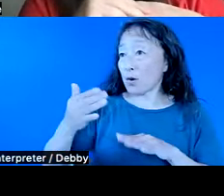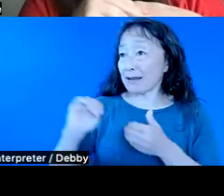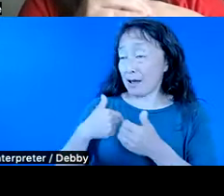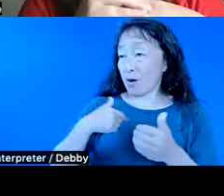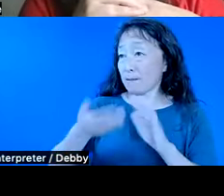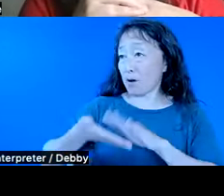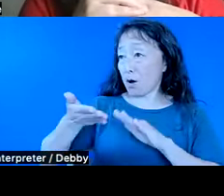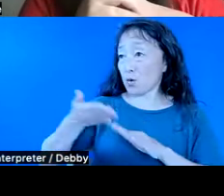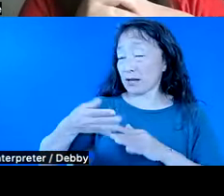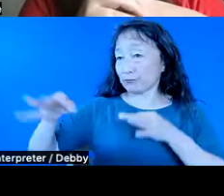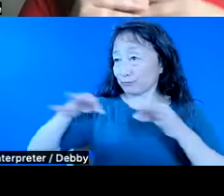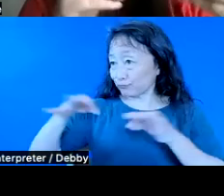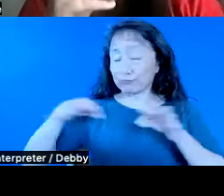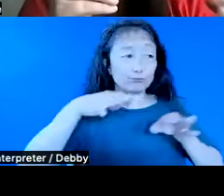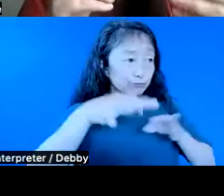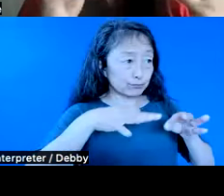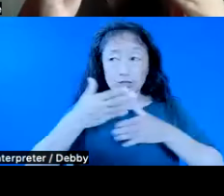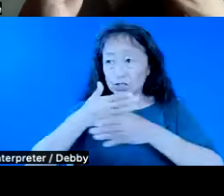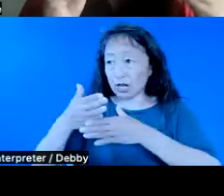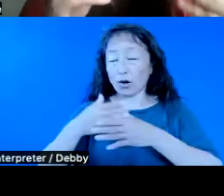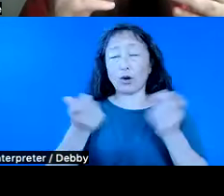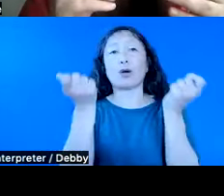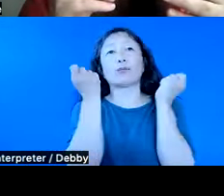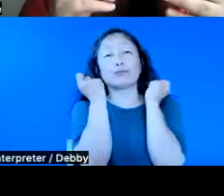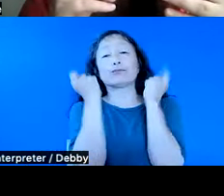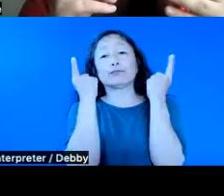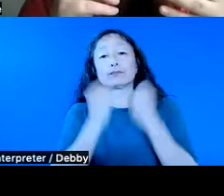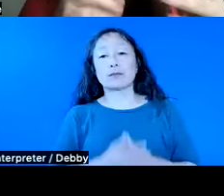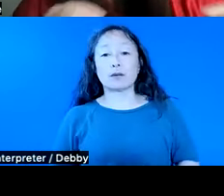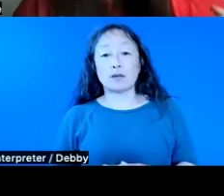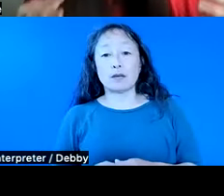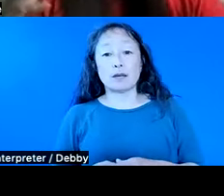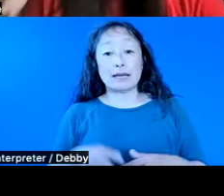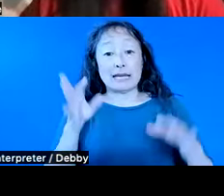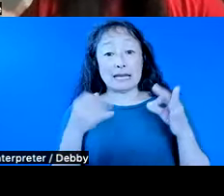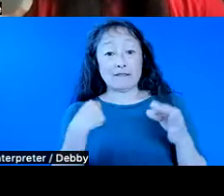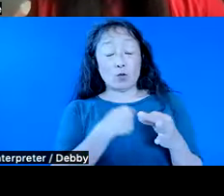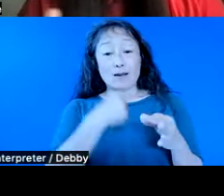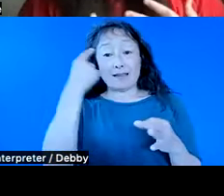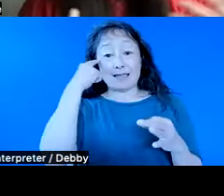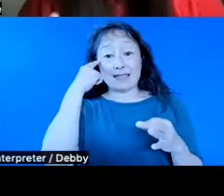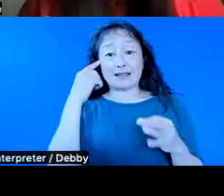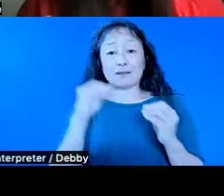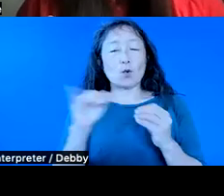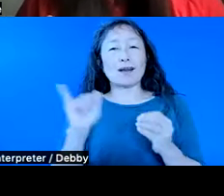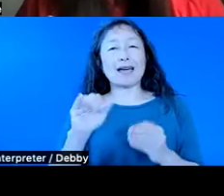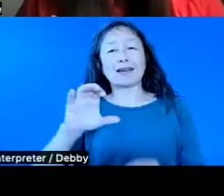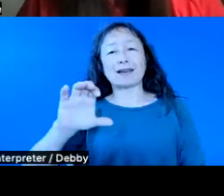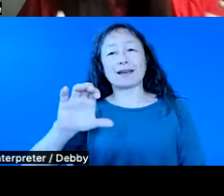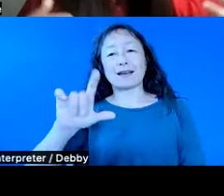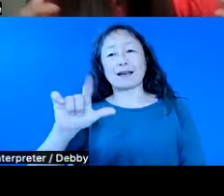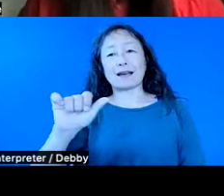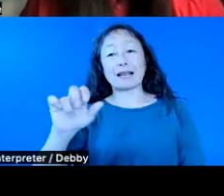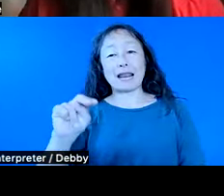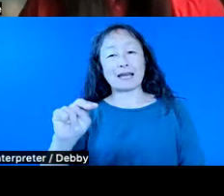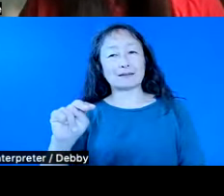And I think that if we were to think about things more as, you know, like a traditional clan system, which many tribes